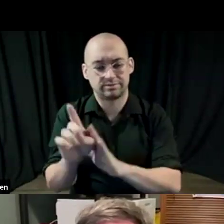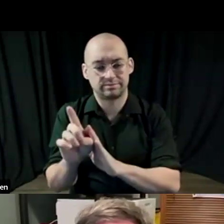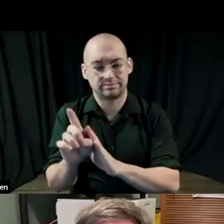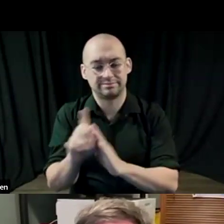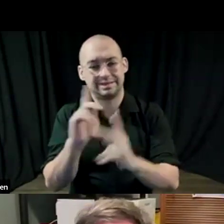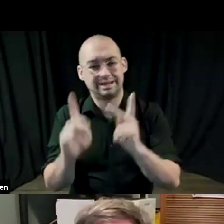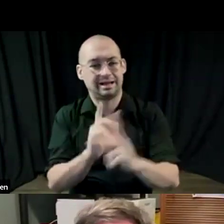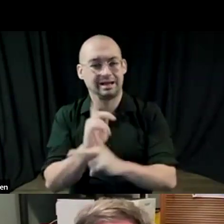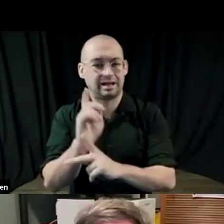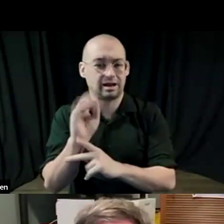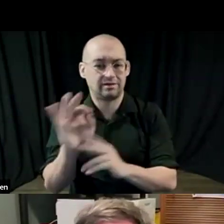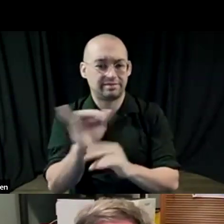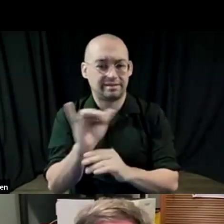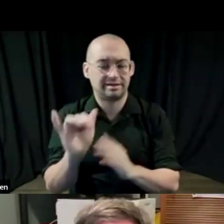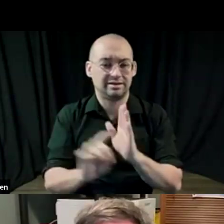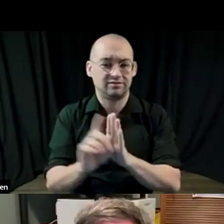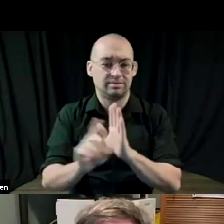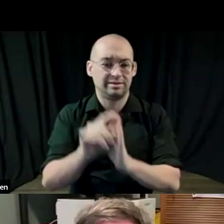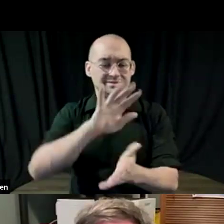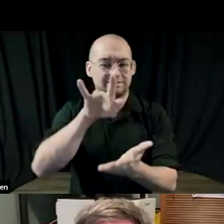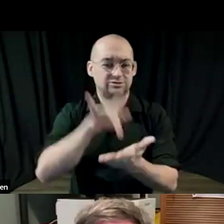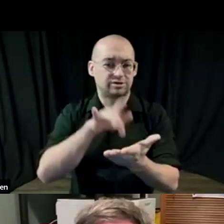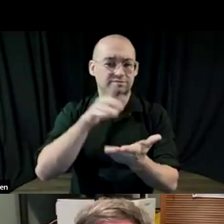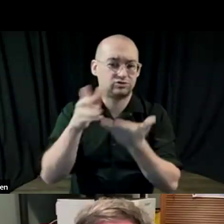be like a developed centralized service where,